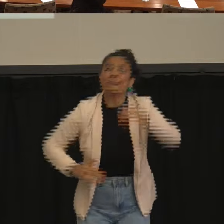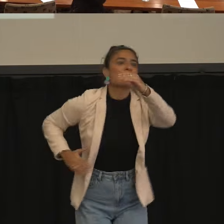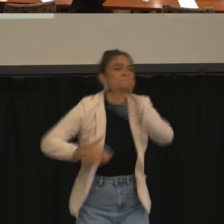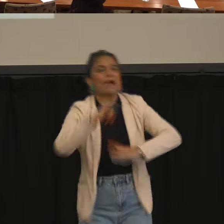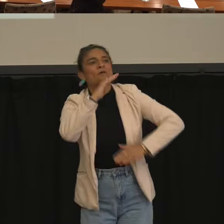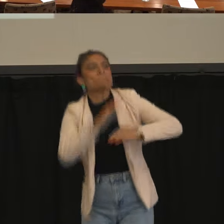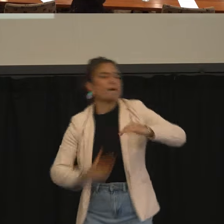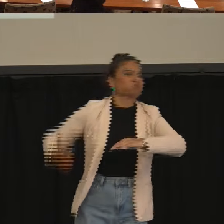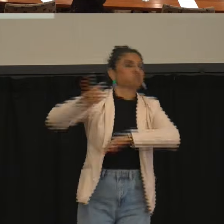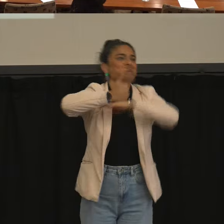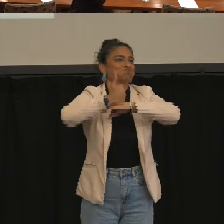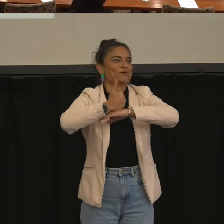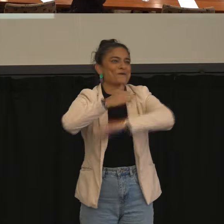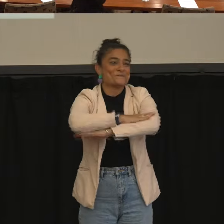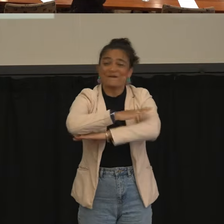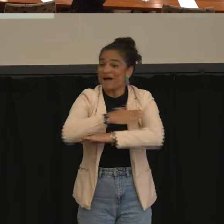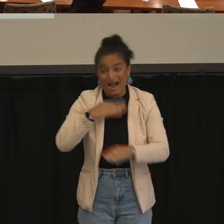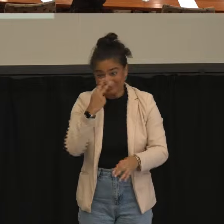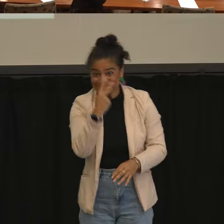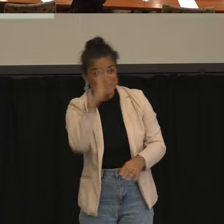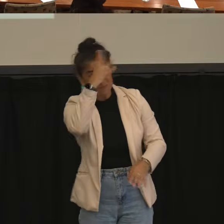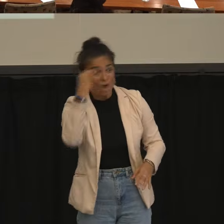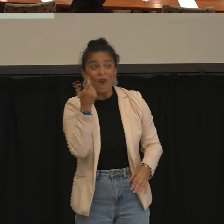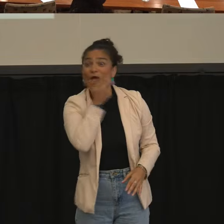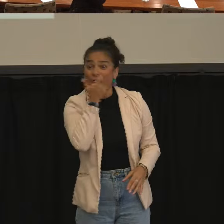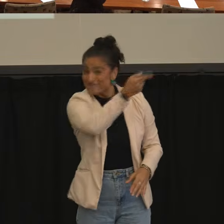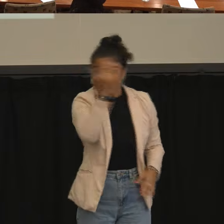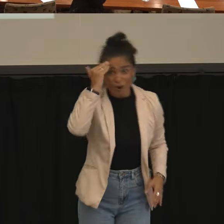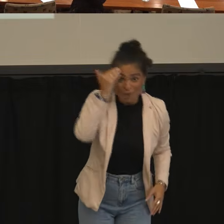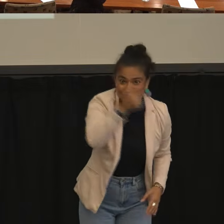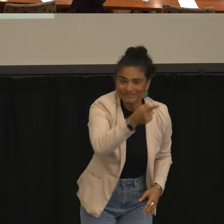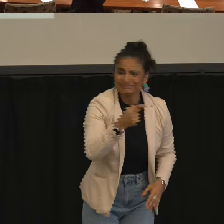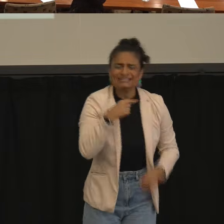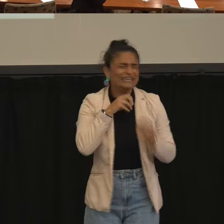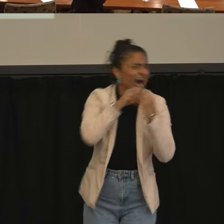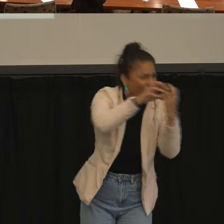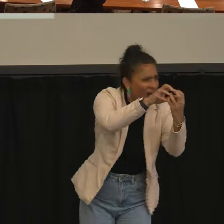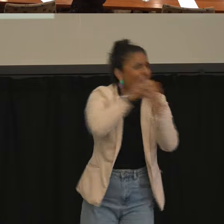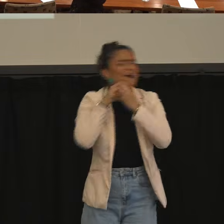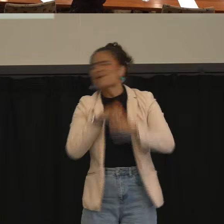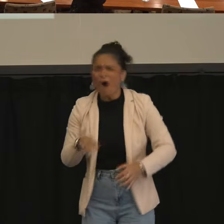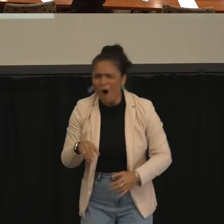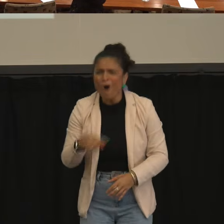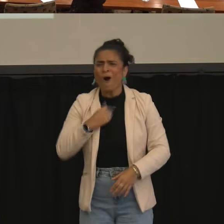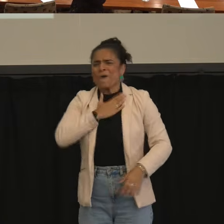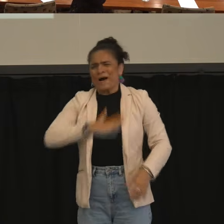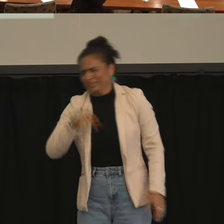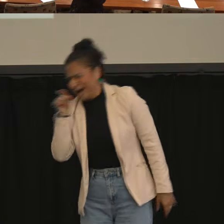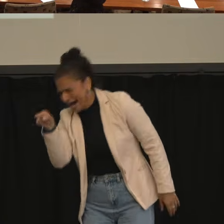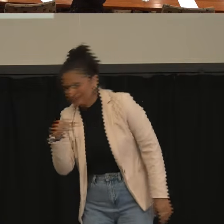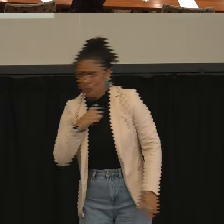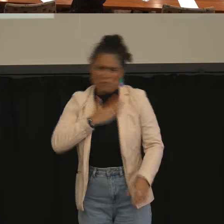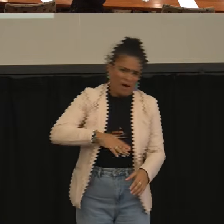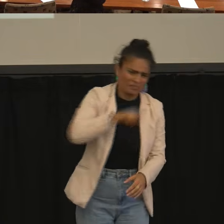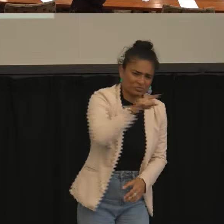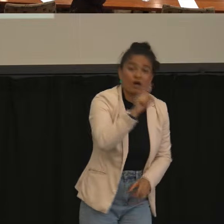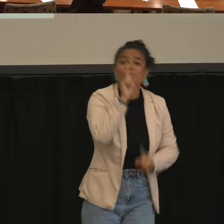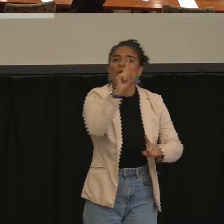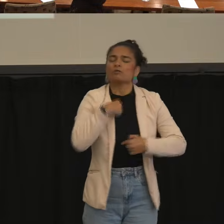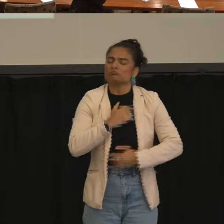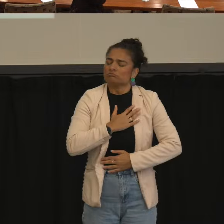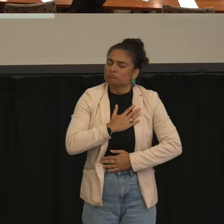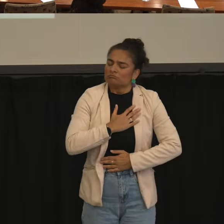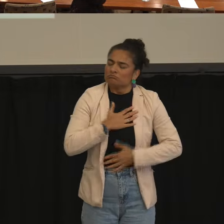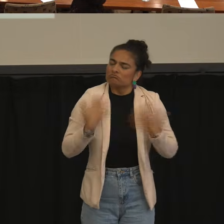really run a long, long journey together to build. They're laughing because they know what it took to develop this.